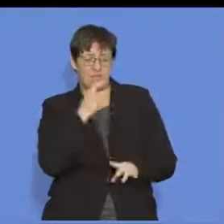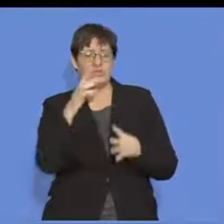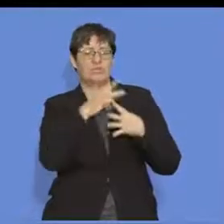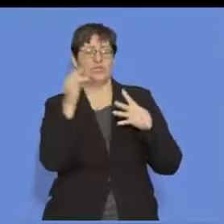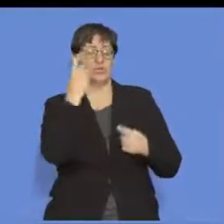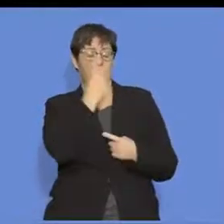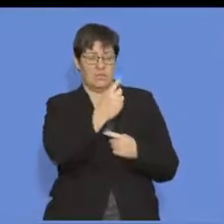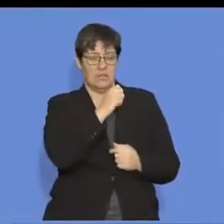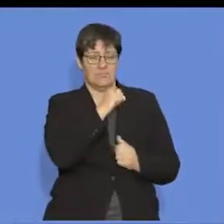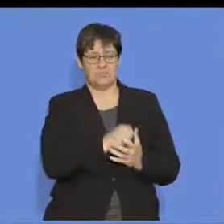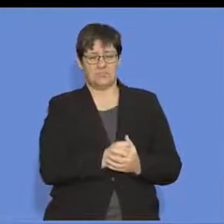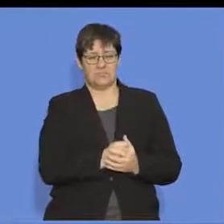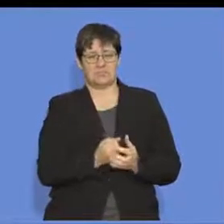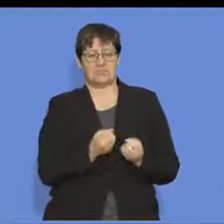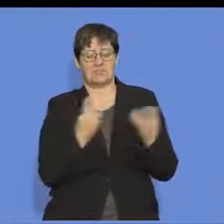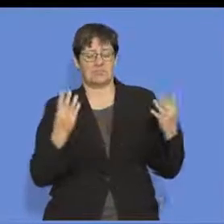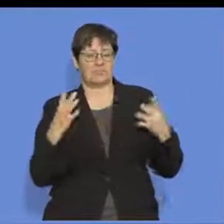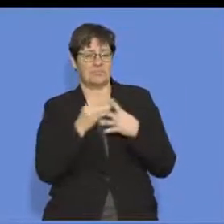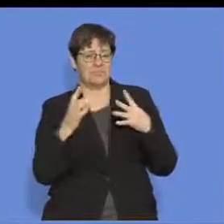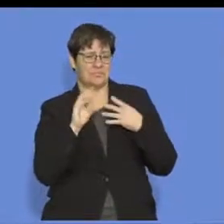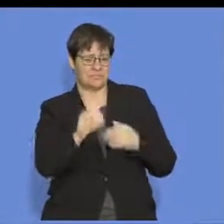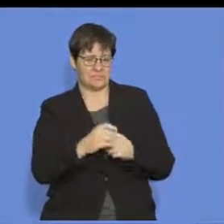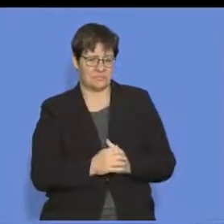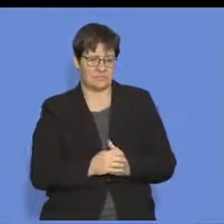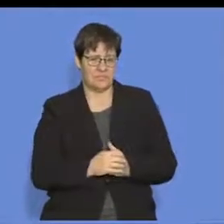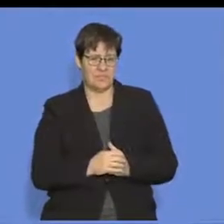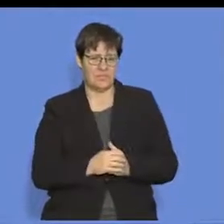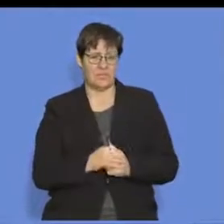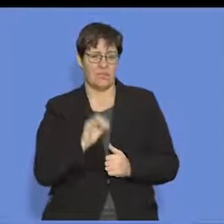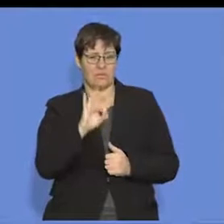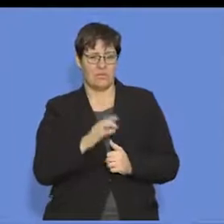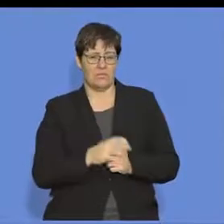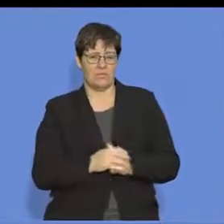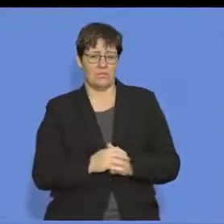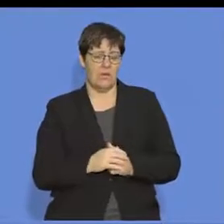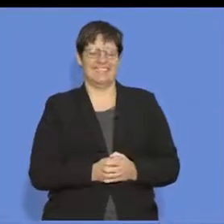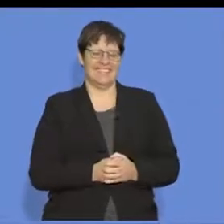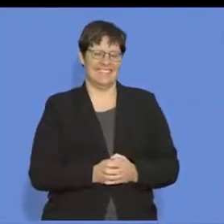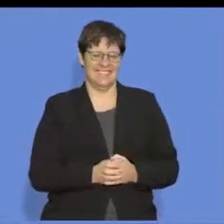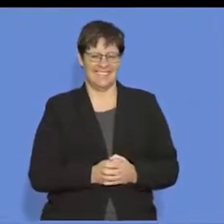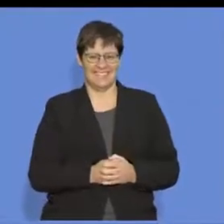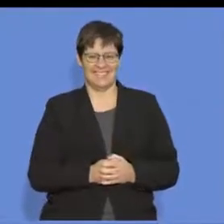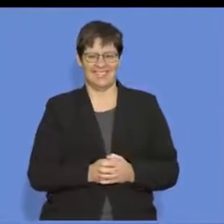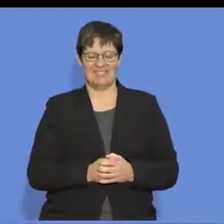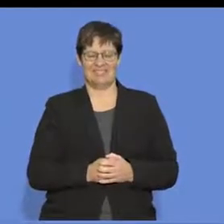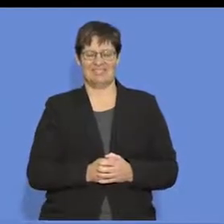choice 1. How many choices are there here? We have 3.